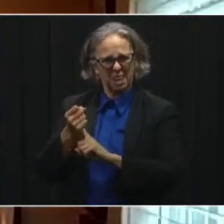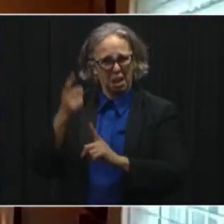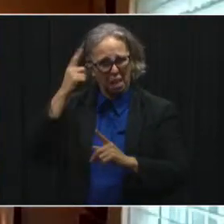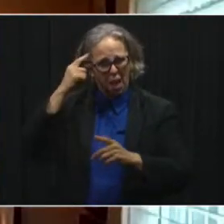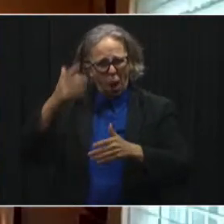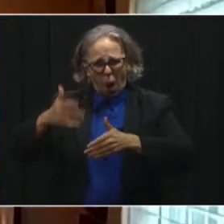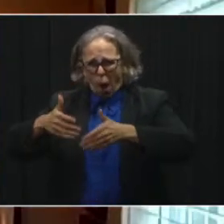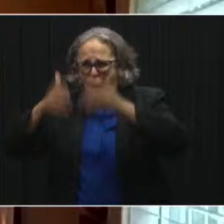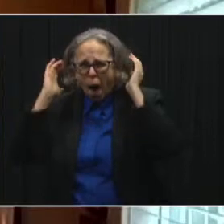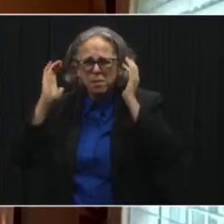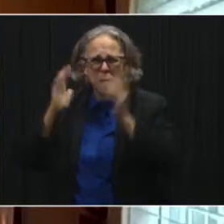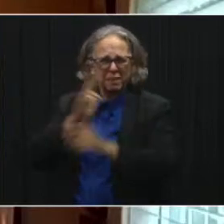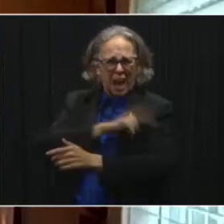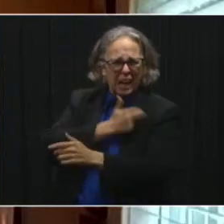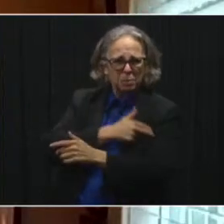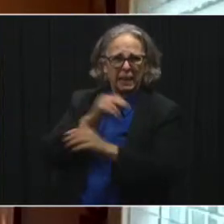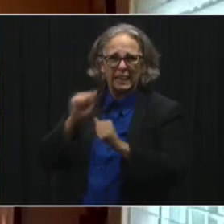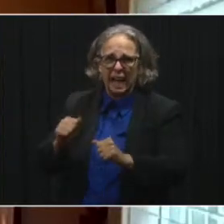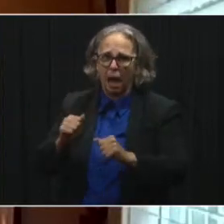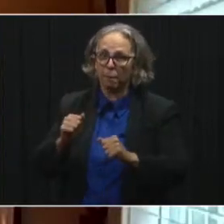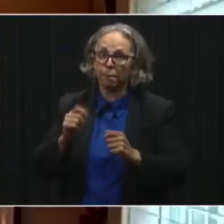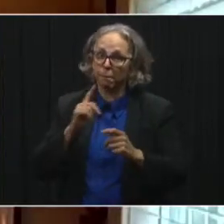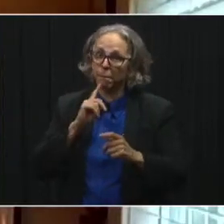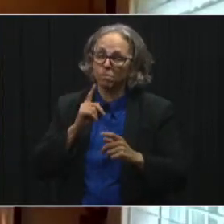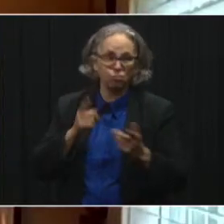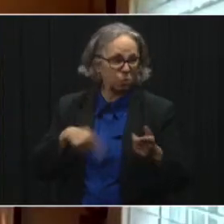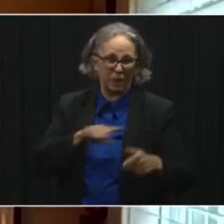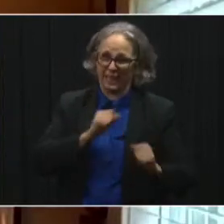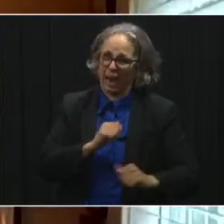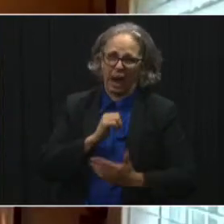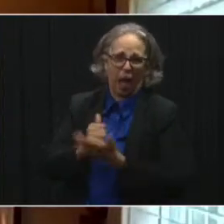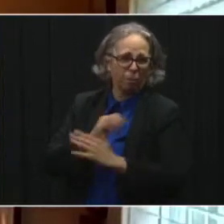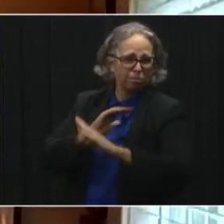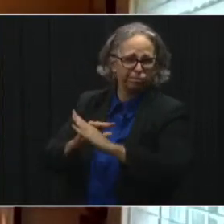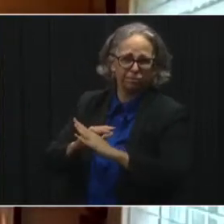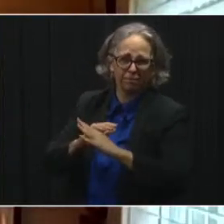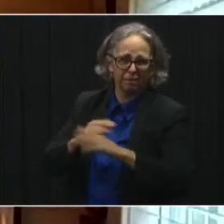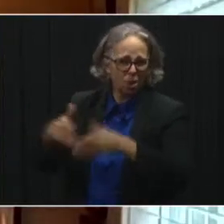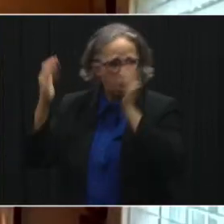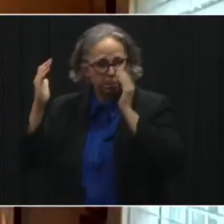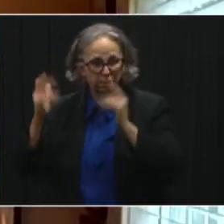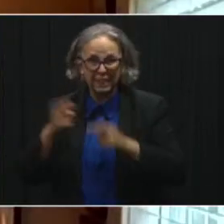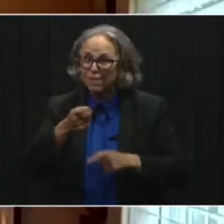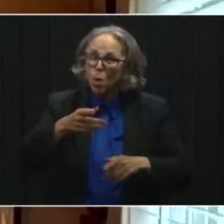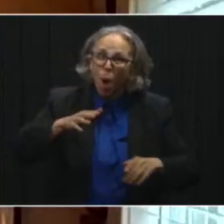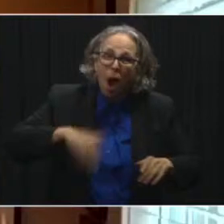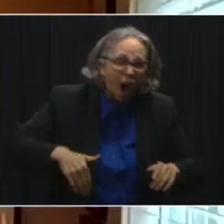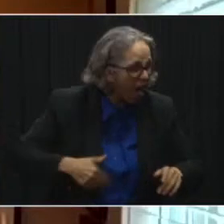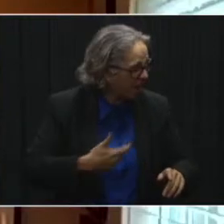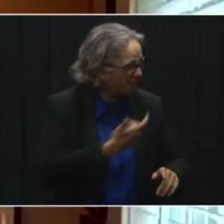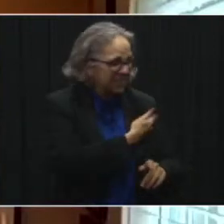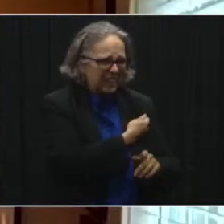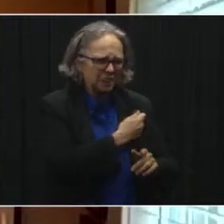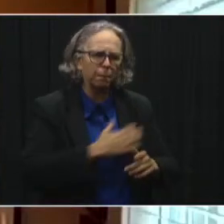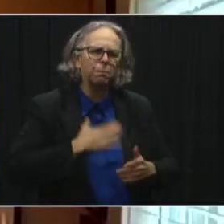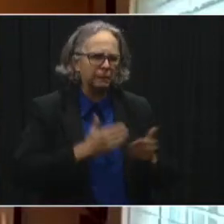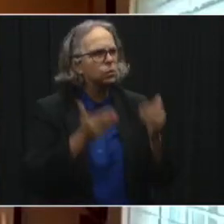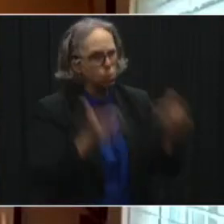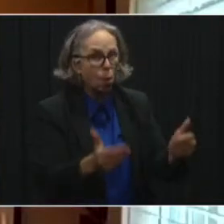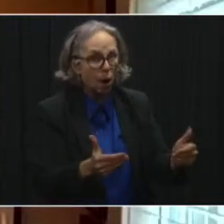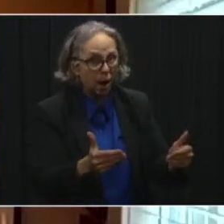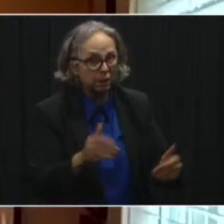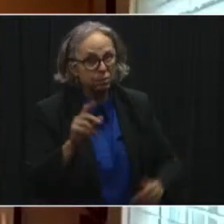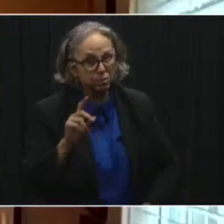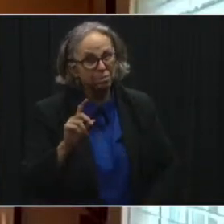a vaccine. So please, if you haven't been vaccinated yet, get a vaccine. I'll defer to my